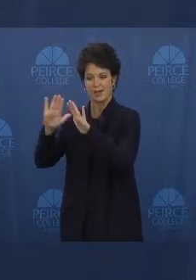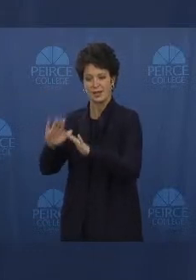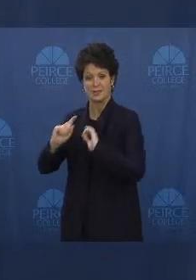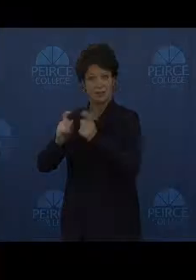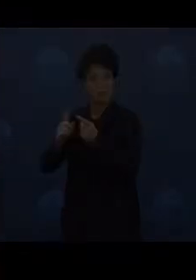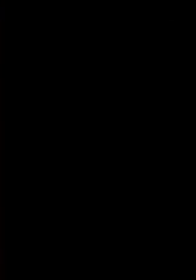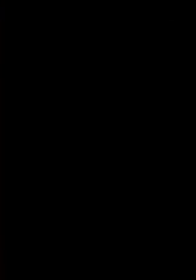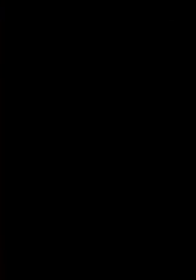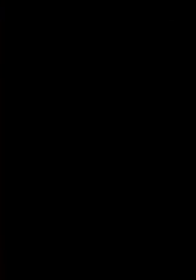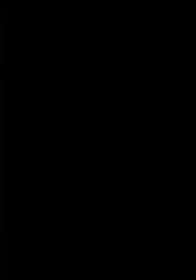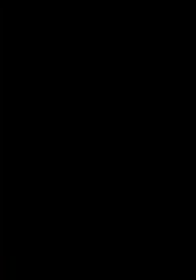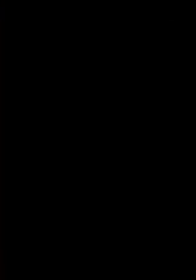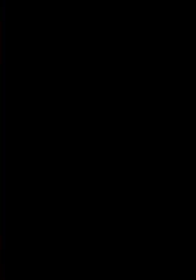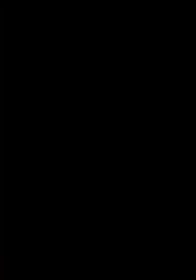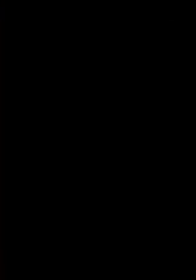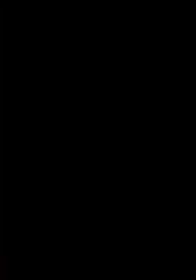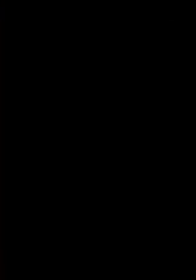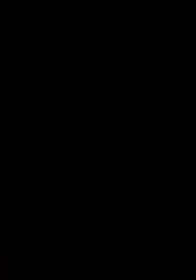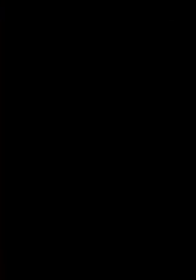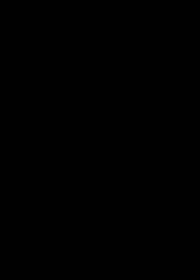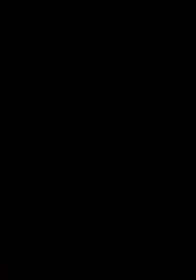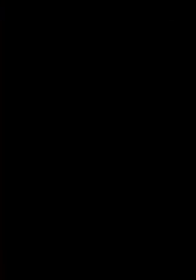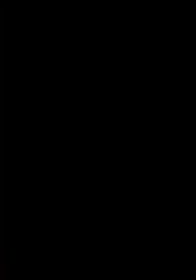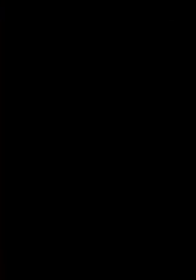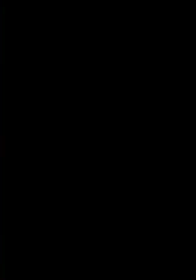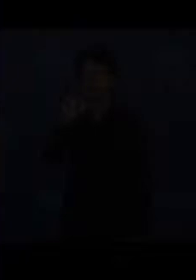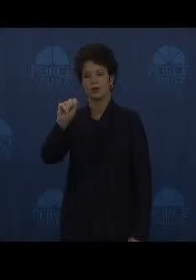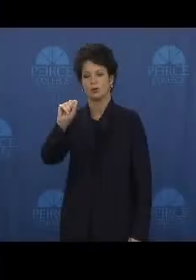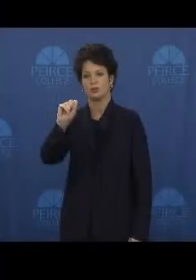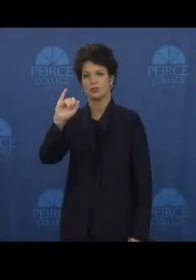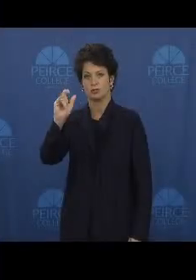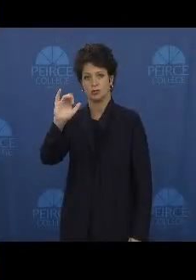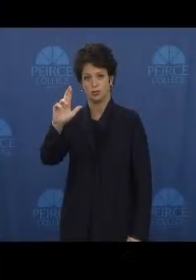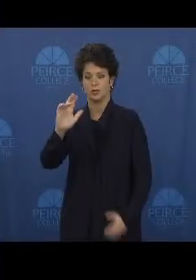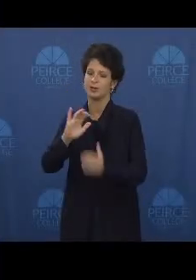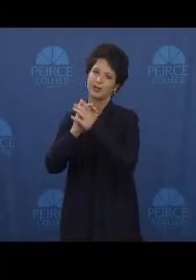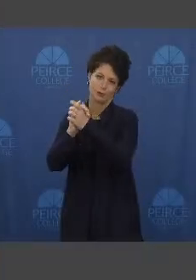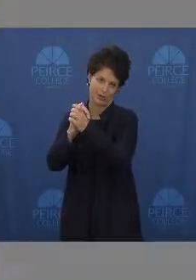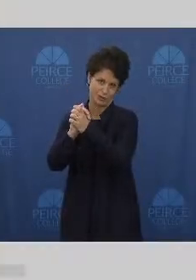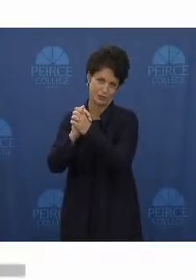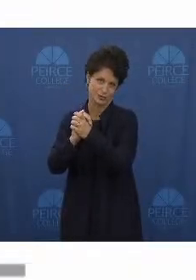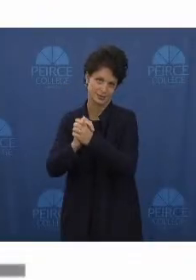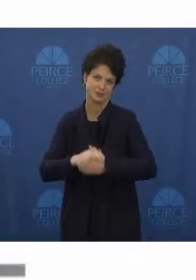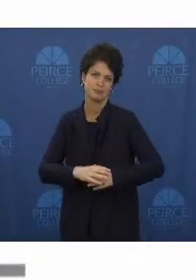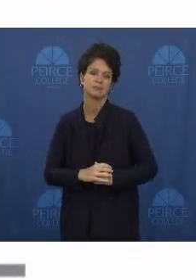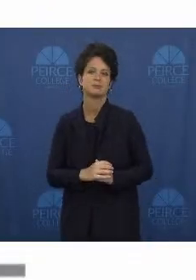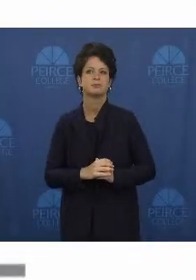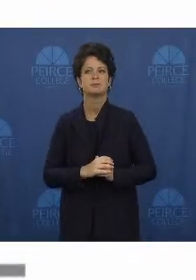to Marvin Nichols, Jr. Congratulations.